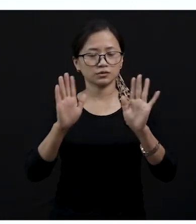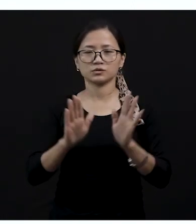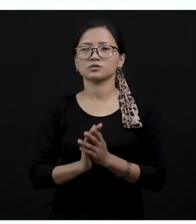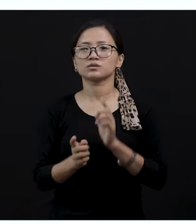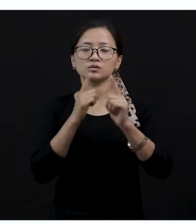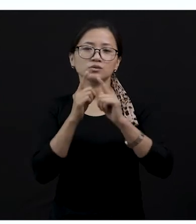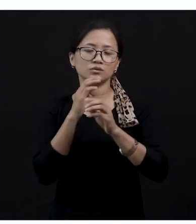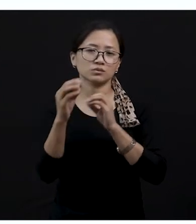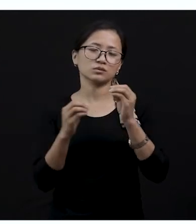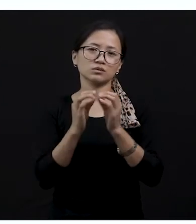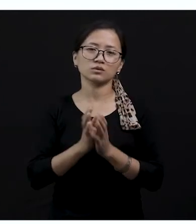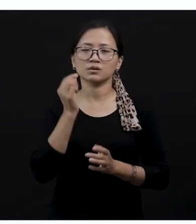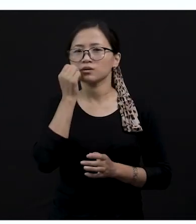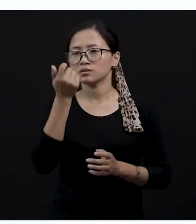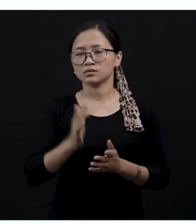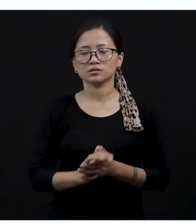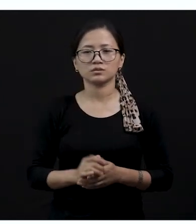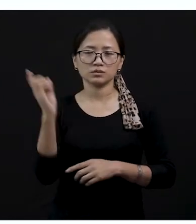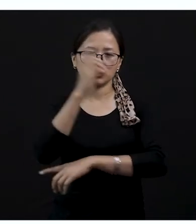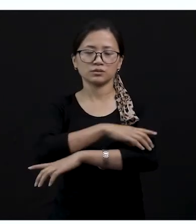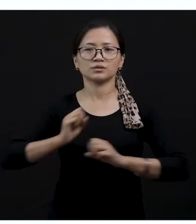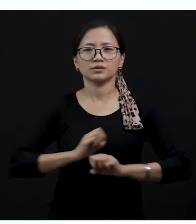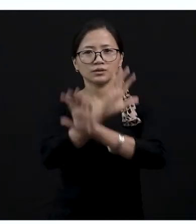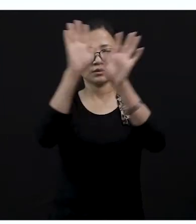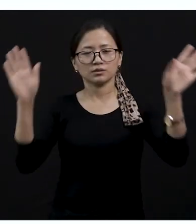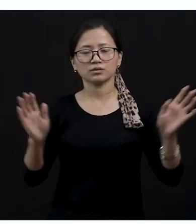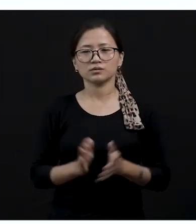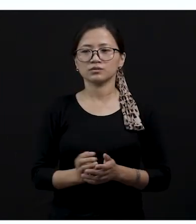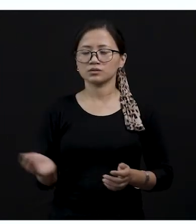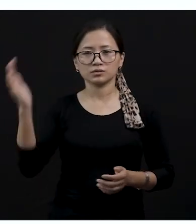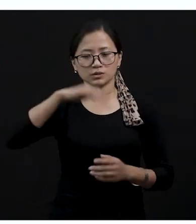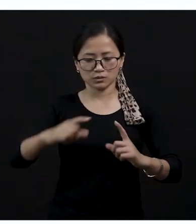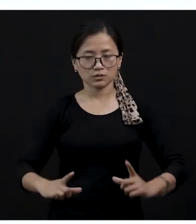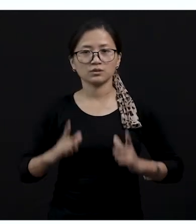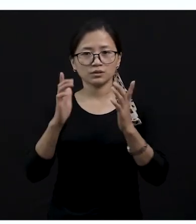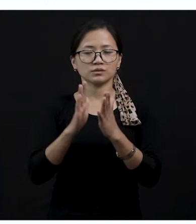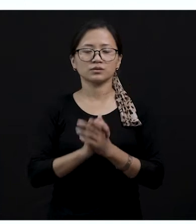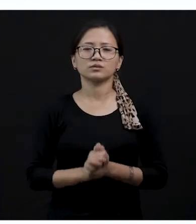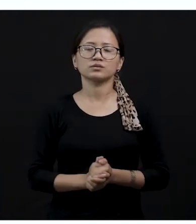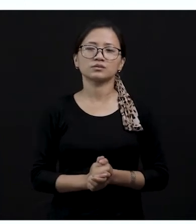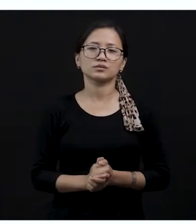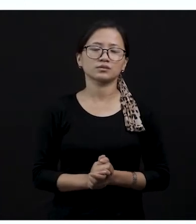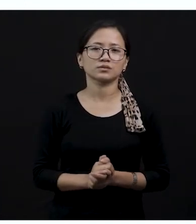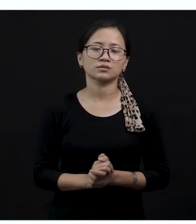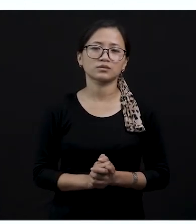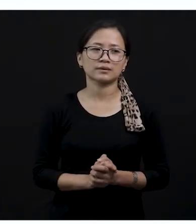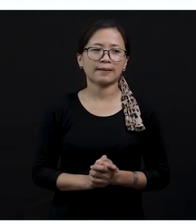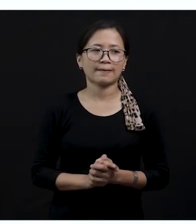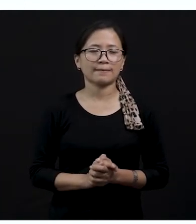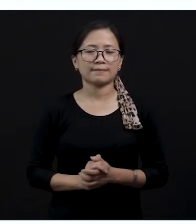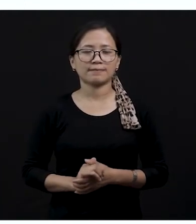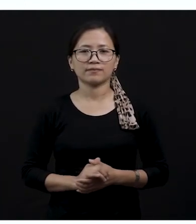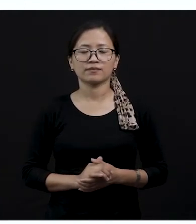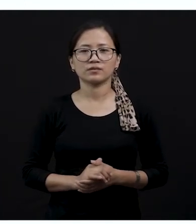So their day became bright and everything came back to life, okay? All the boring things was now